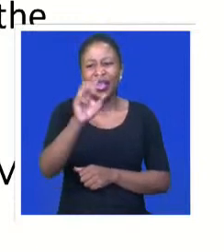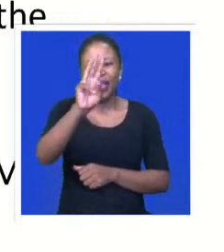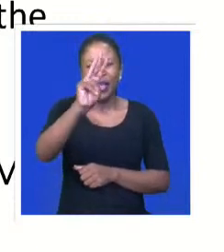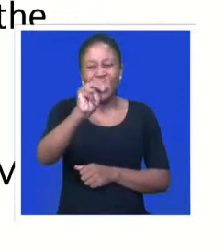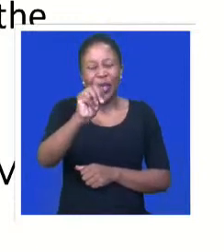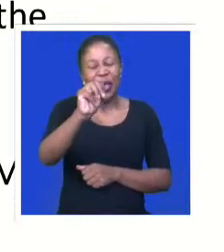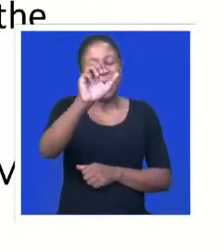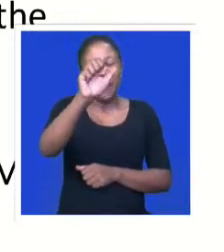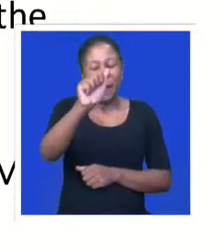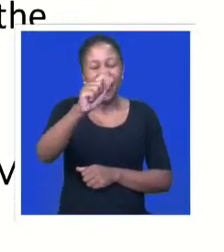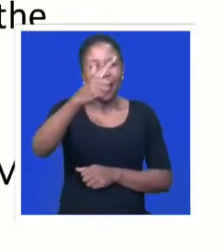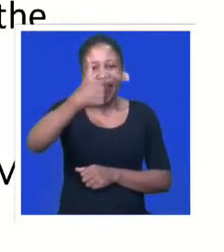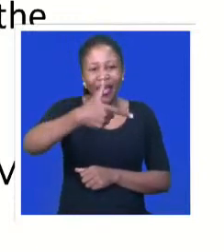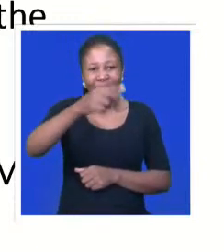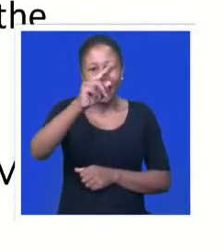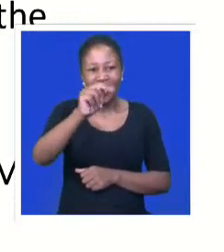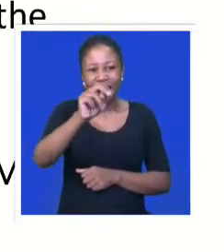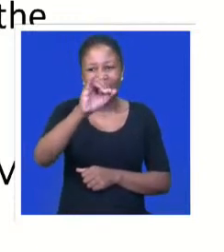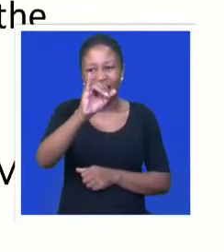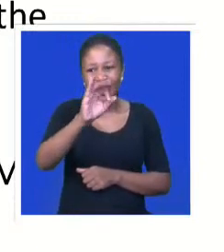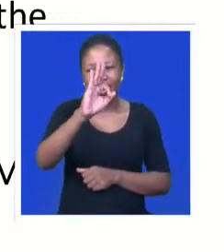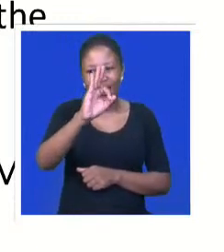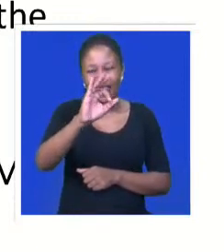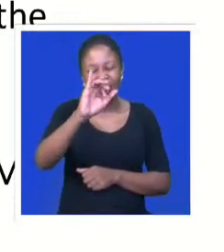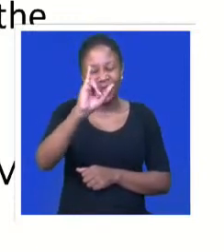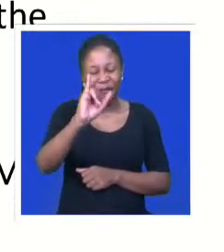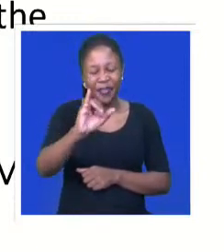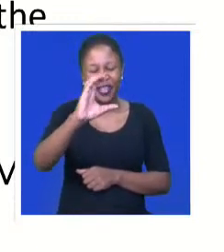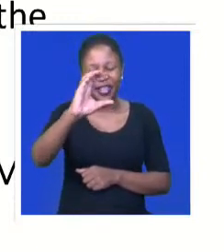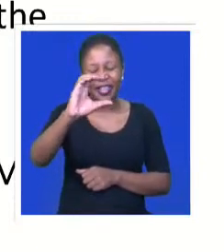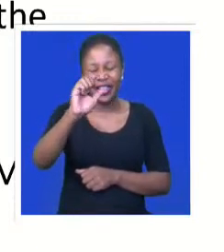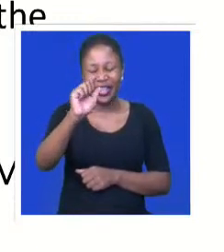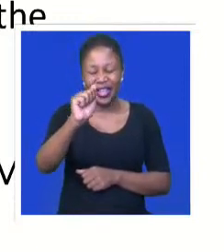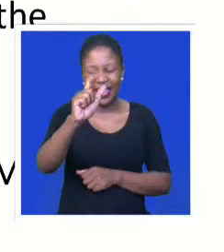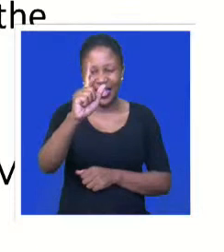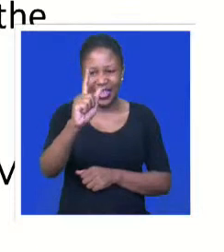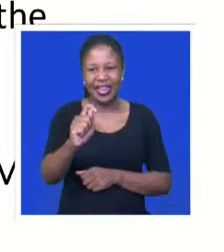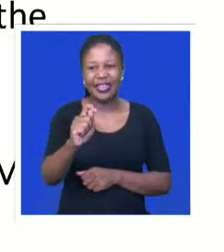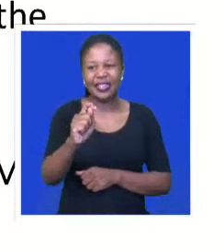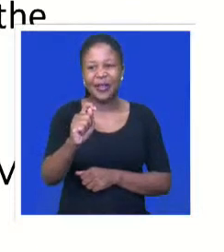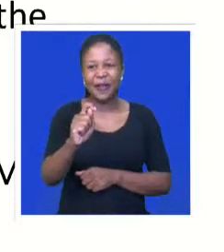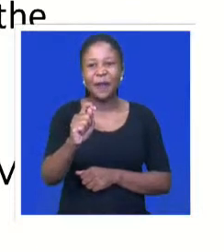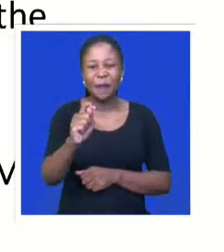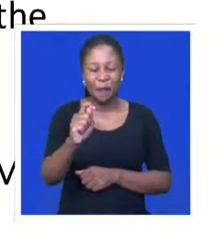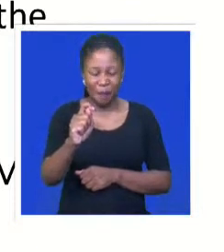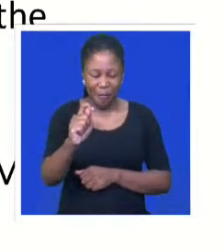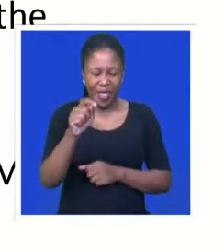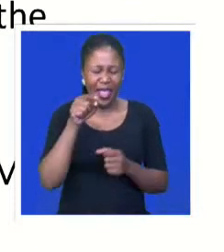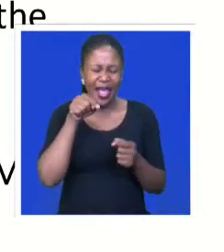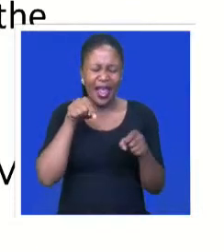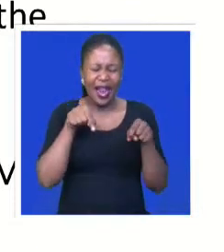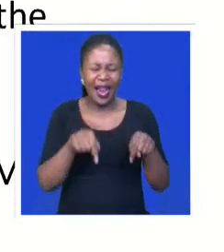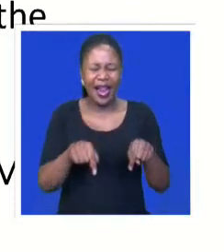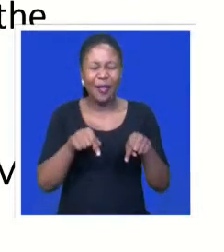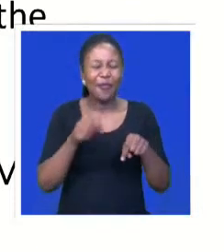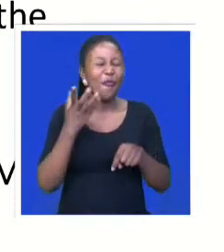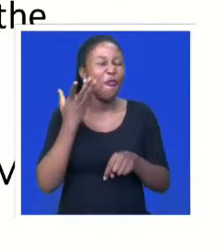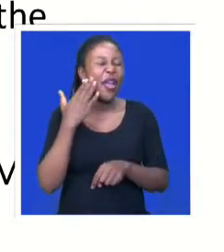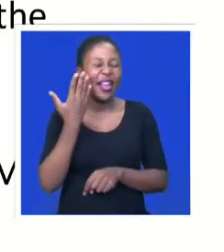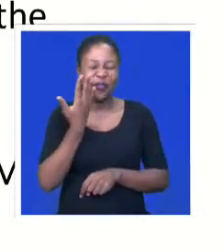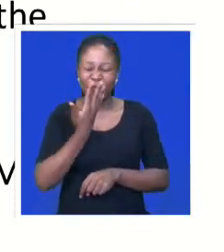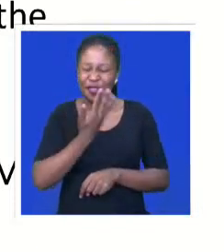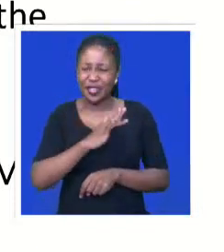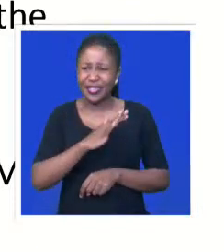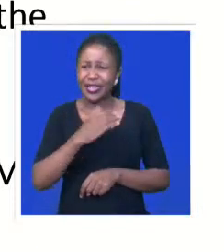Dear Elena, let us start by looking at the objectives. By the end of the lesson, dear Elena, you should be able to give an